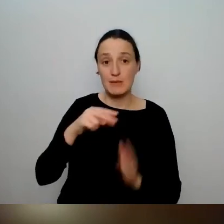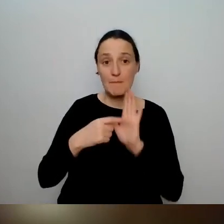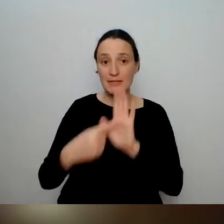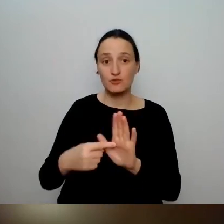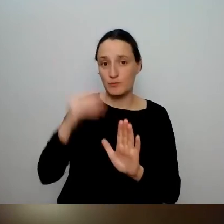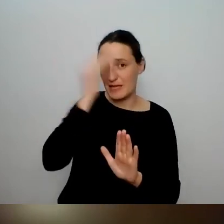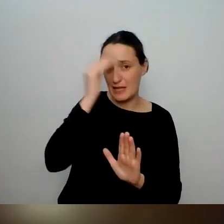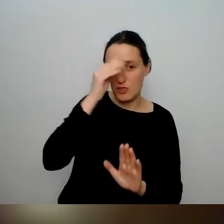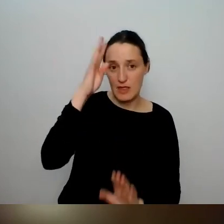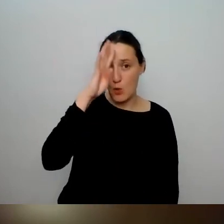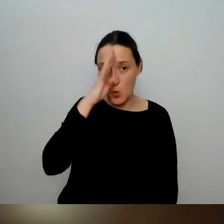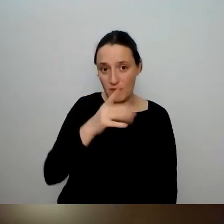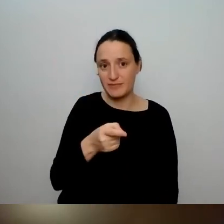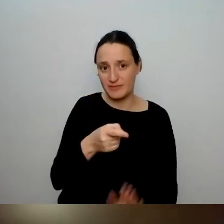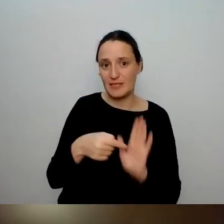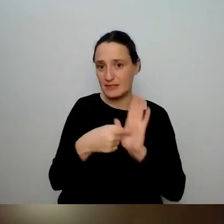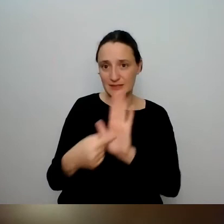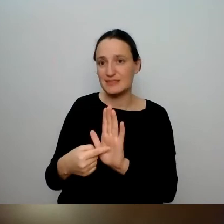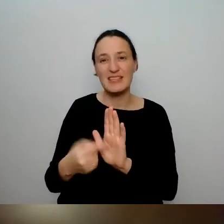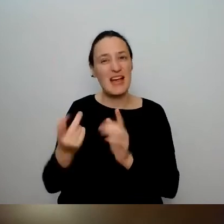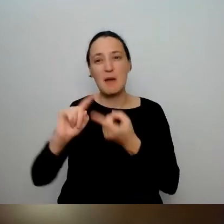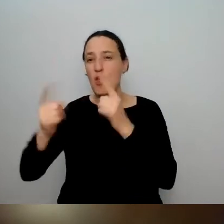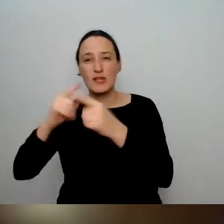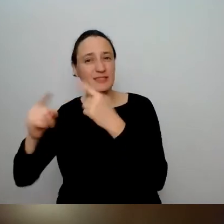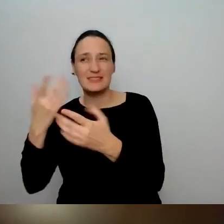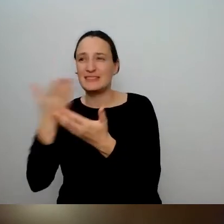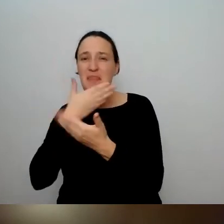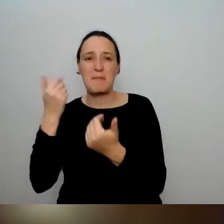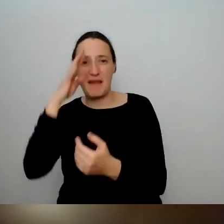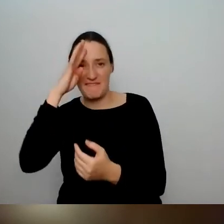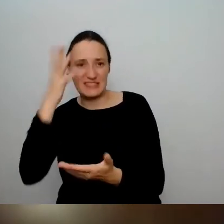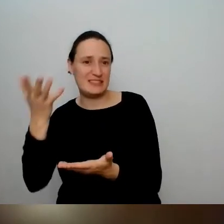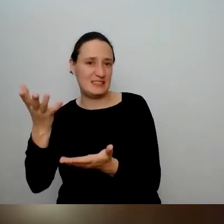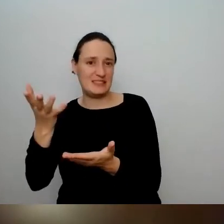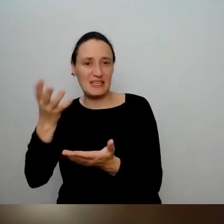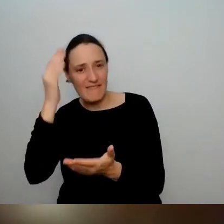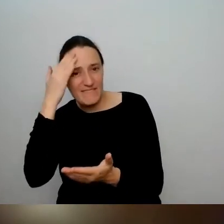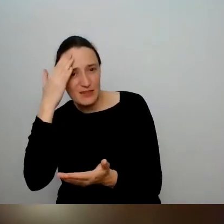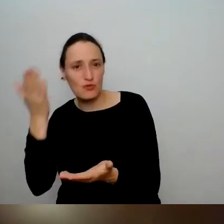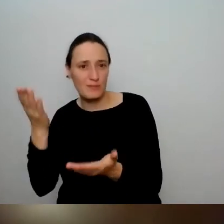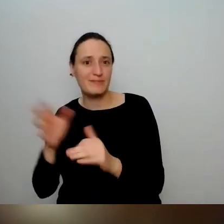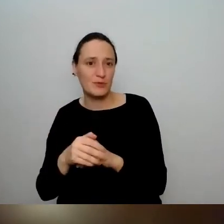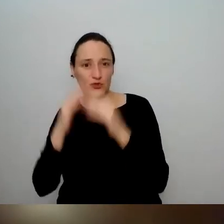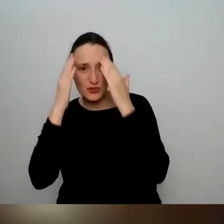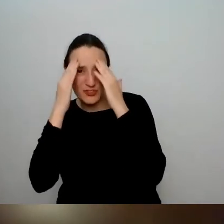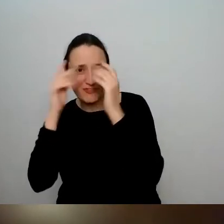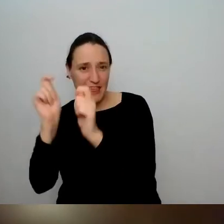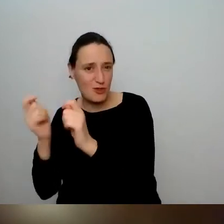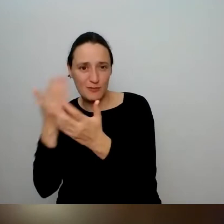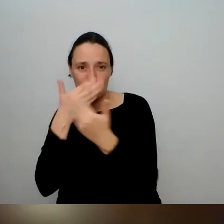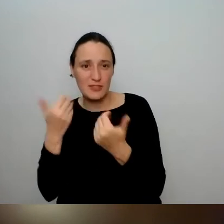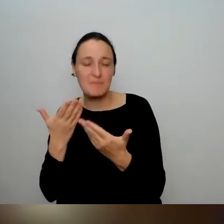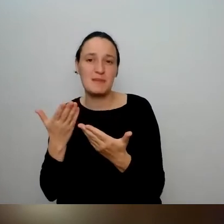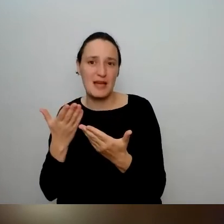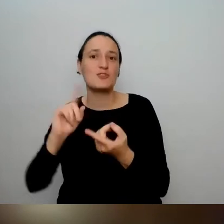think in general, I think to help protect the dark sky, I think it just starts with spreading awareness and doing, you know, physically what you